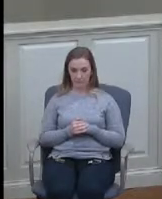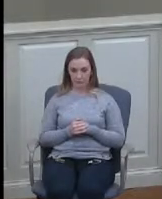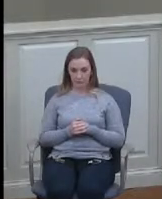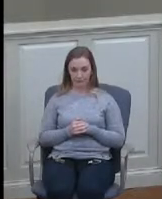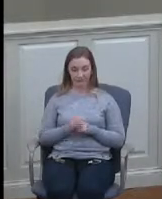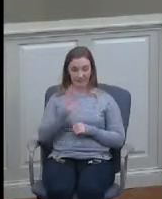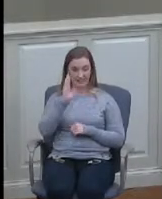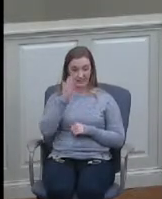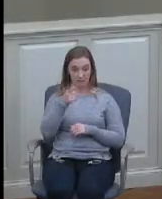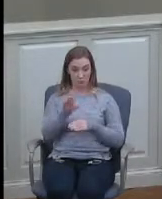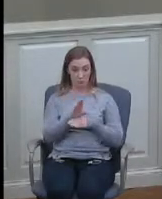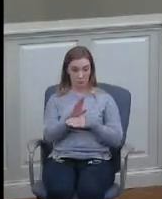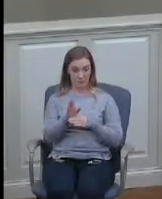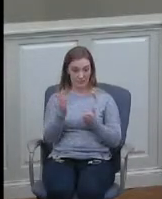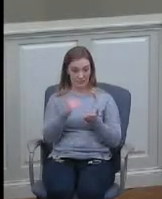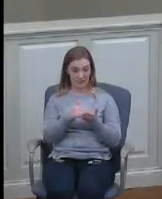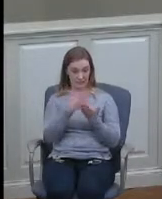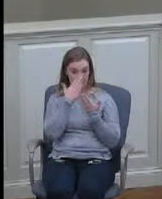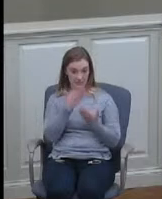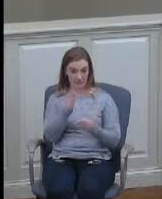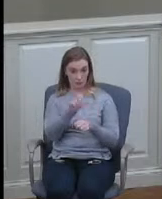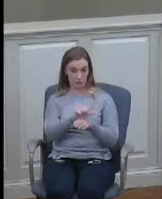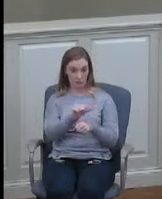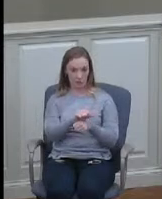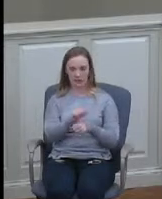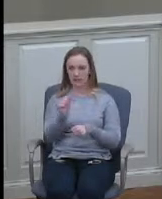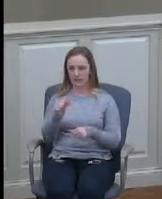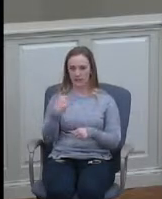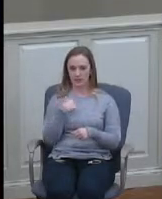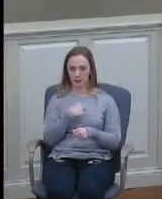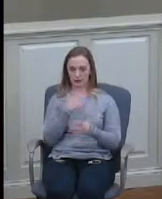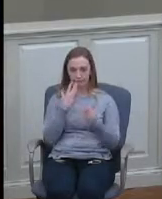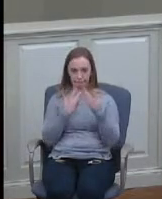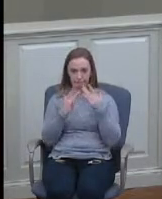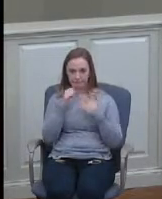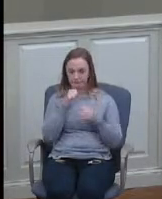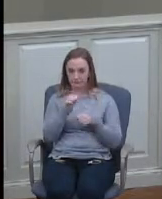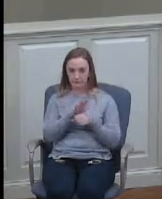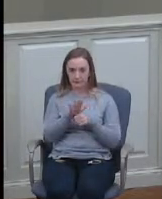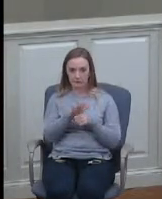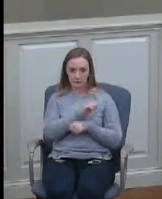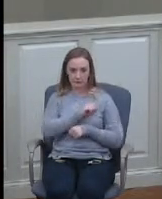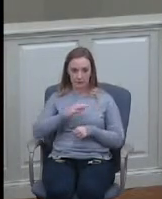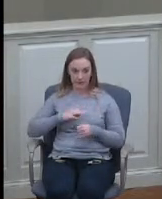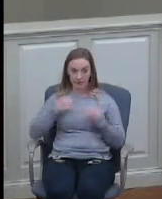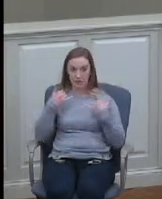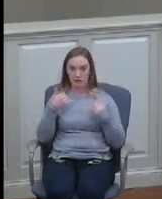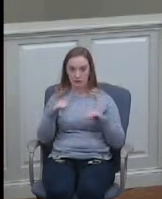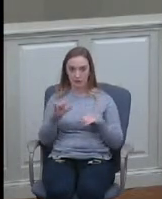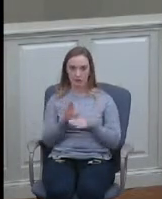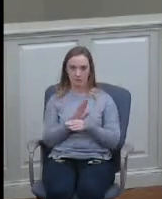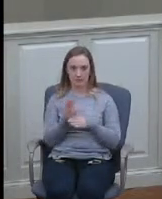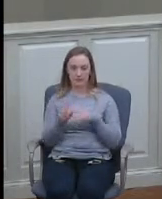so thanks for the efforts. Yes. With skeleton crews, but we still were quite Yeah, busy. Yeah.